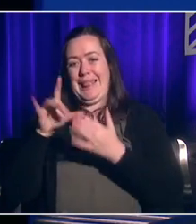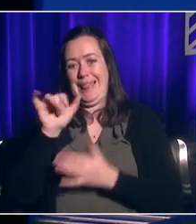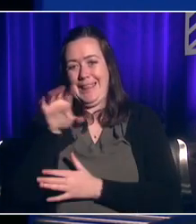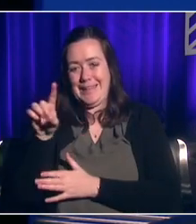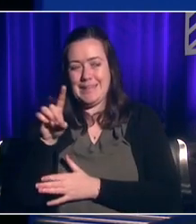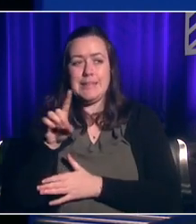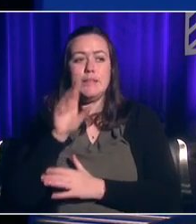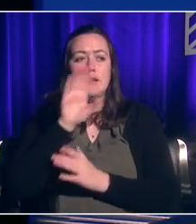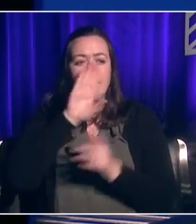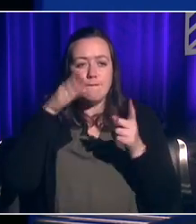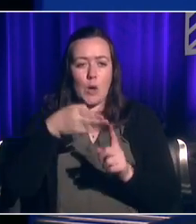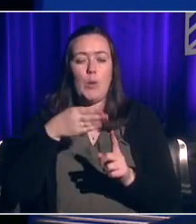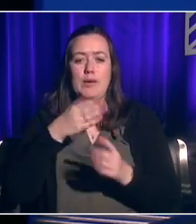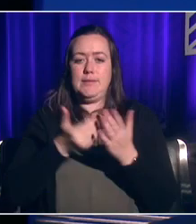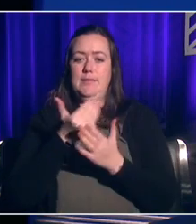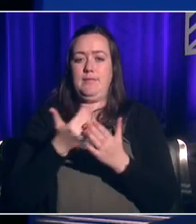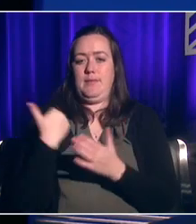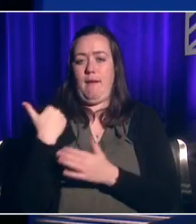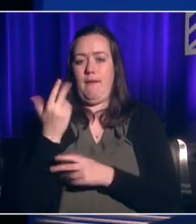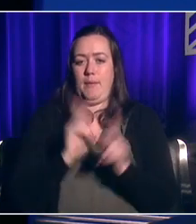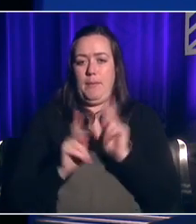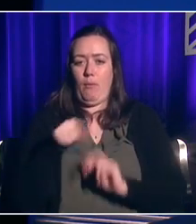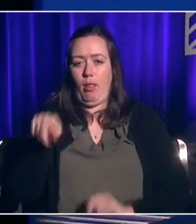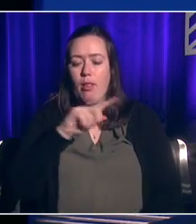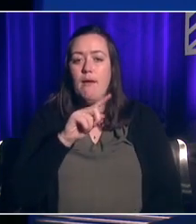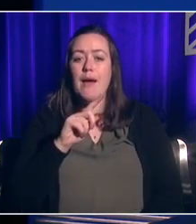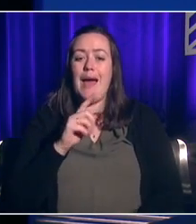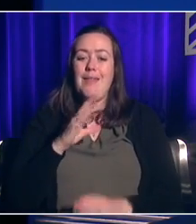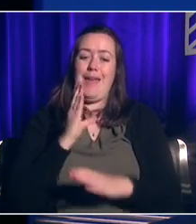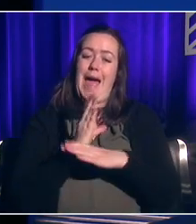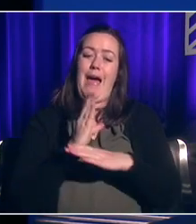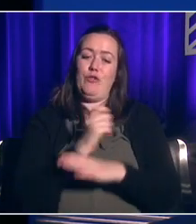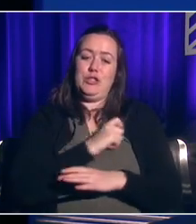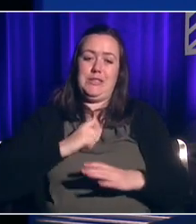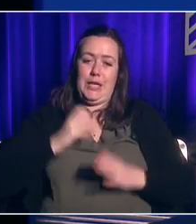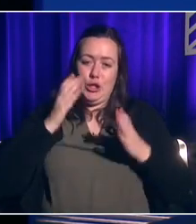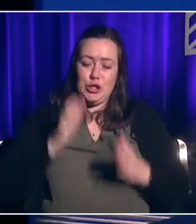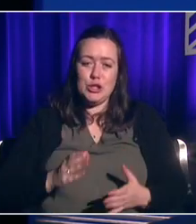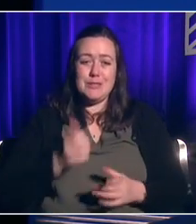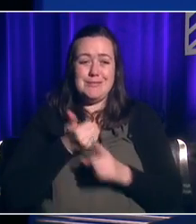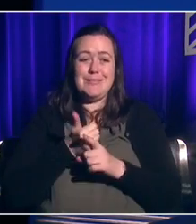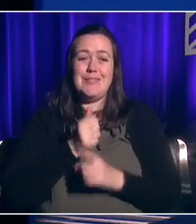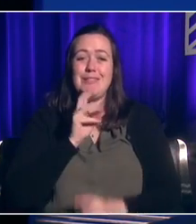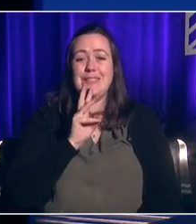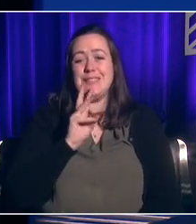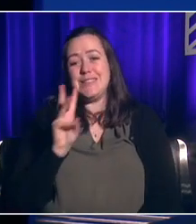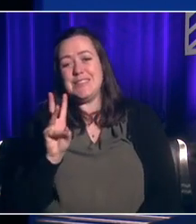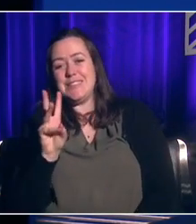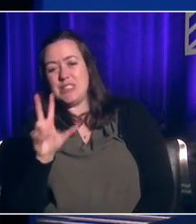to participate. The average senator is 63, 64 years old, white man.